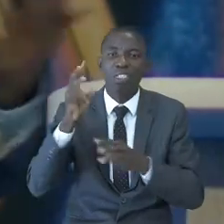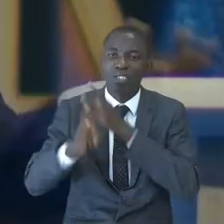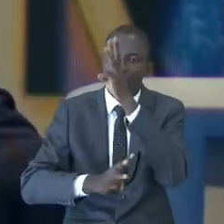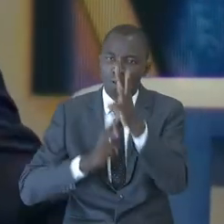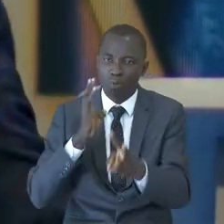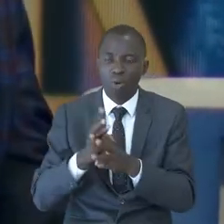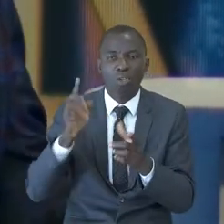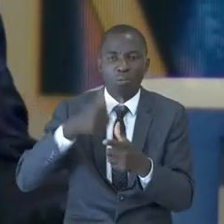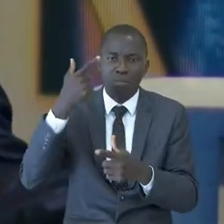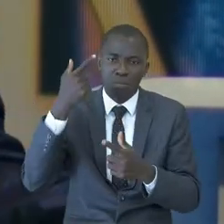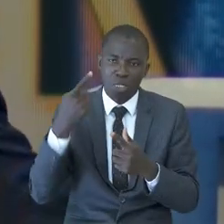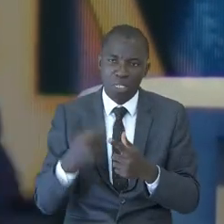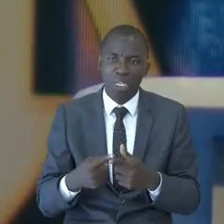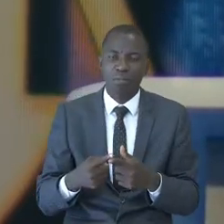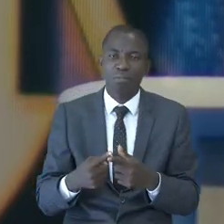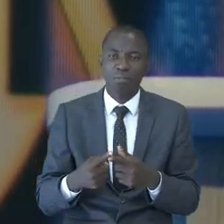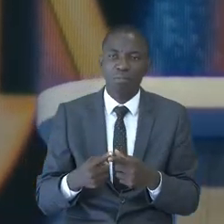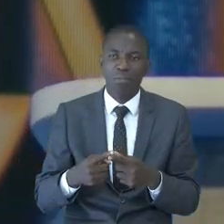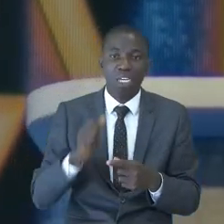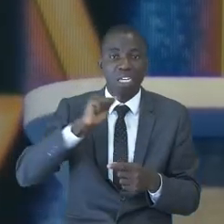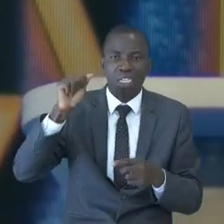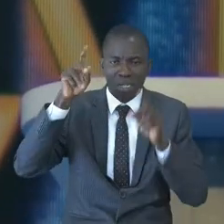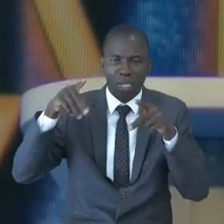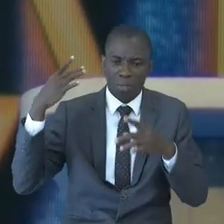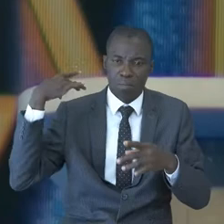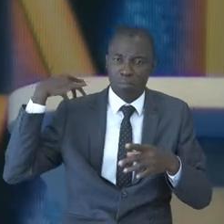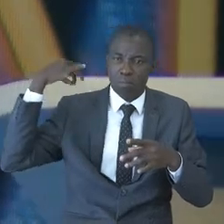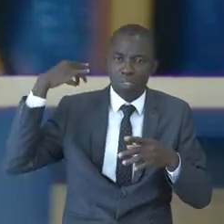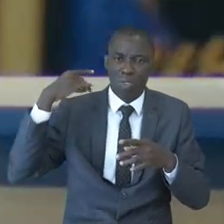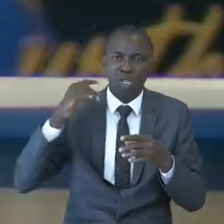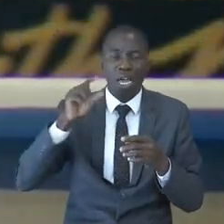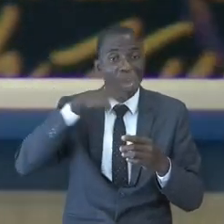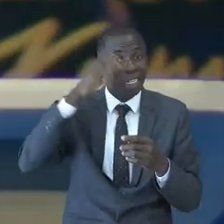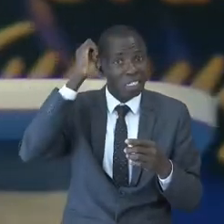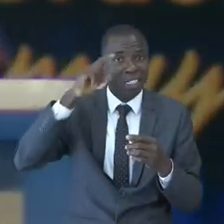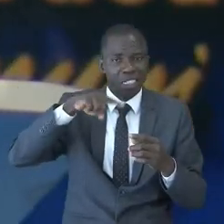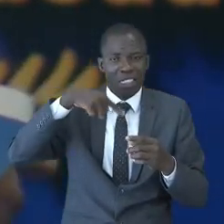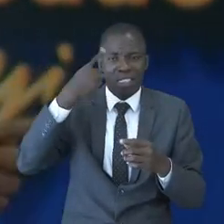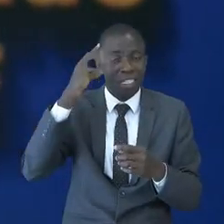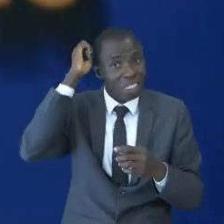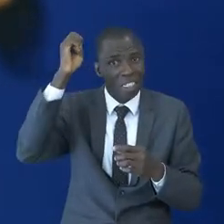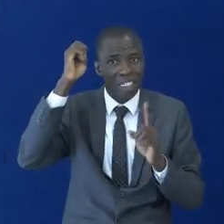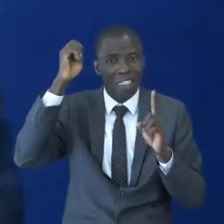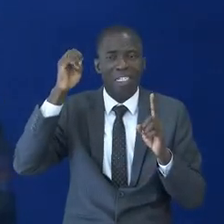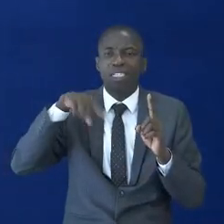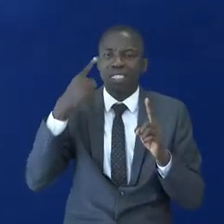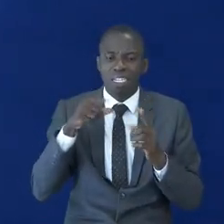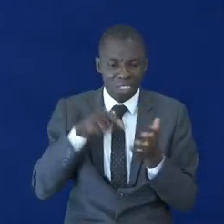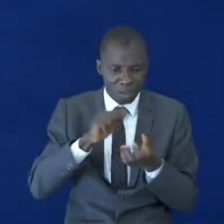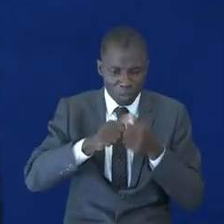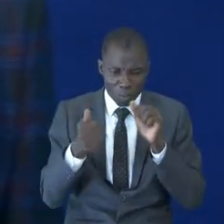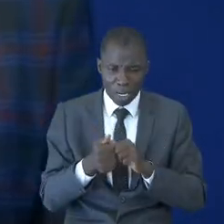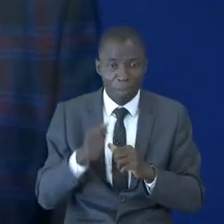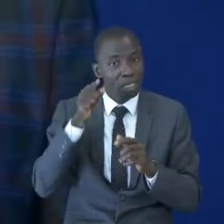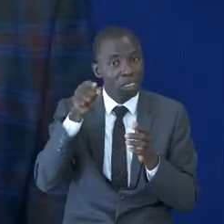And then he volunteered and he said, this problem that you